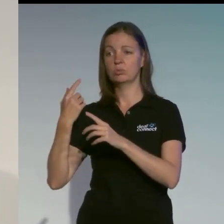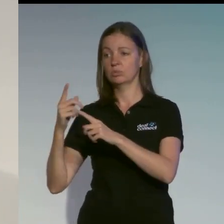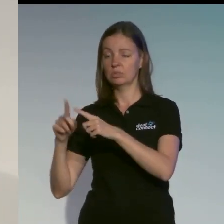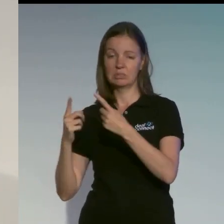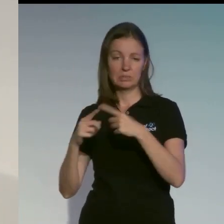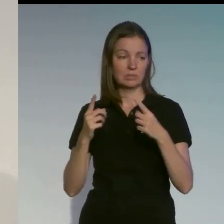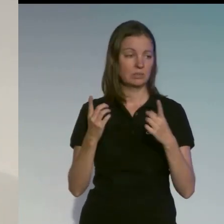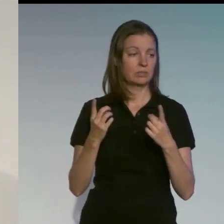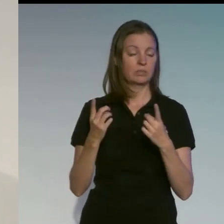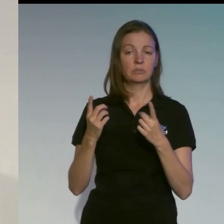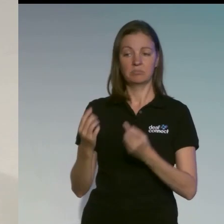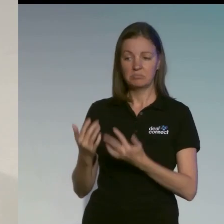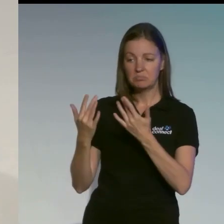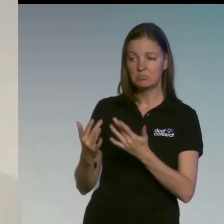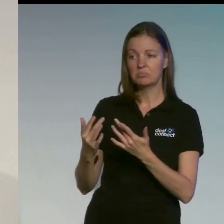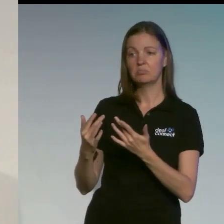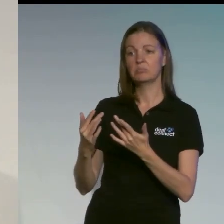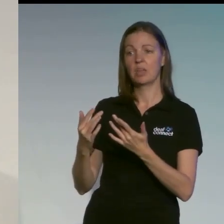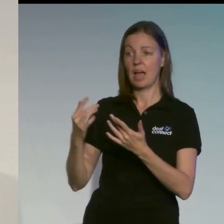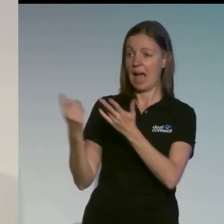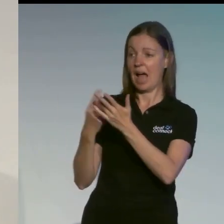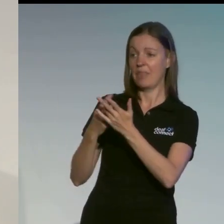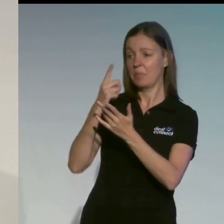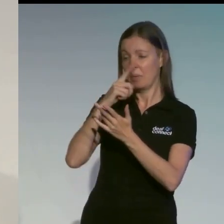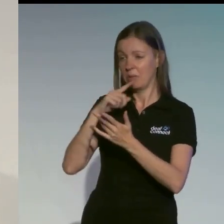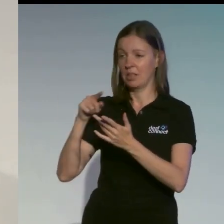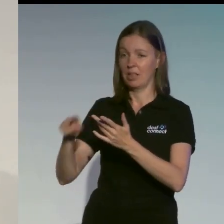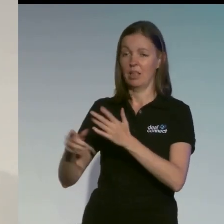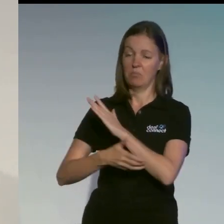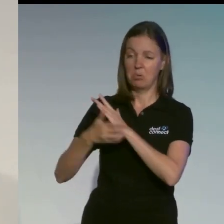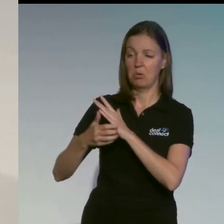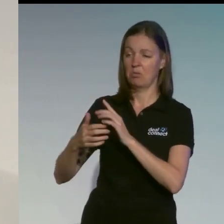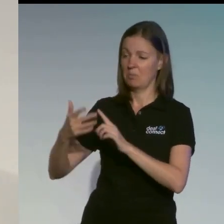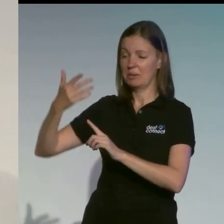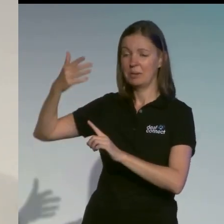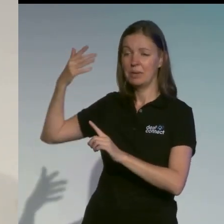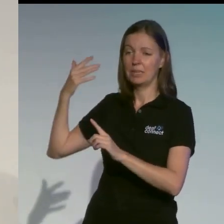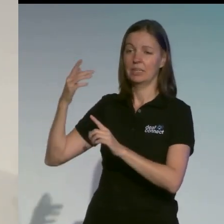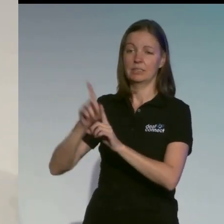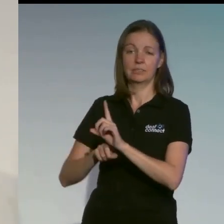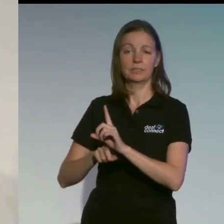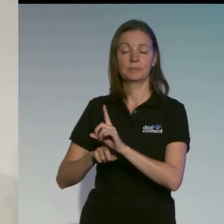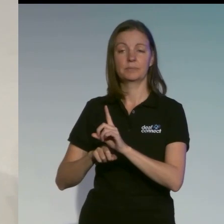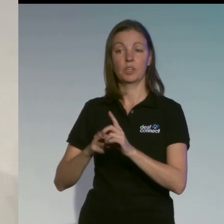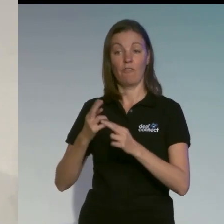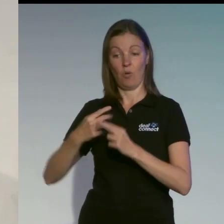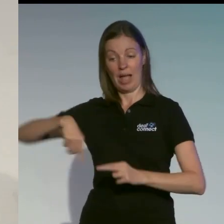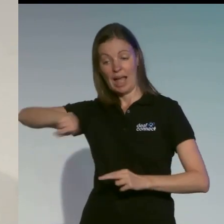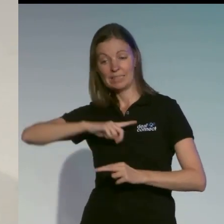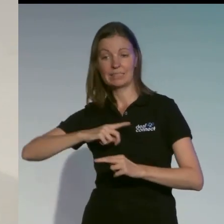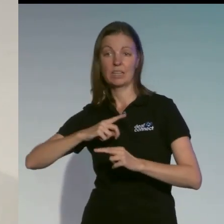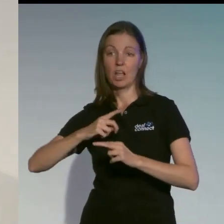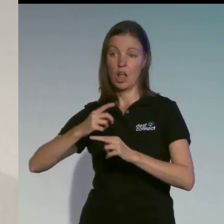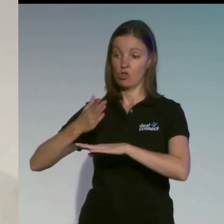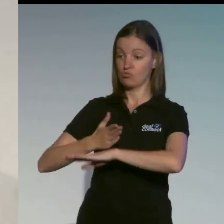Zealand, who, by the way, have adjunct to that because they've experienced it for centuries on end, legislated even as well. So for us, the role of the church